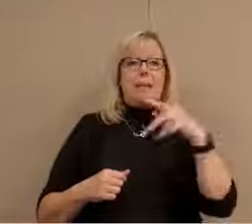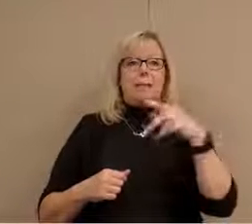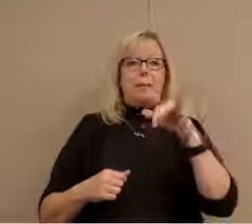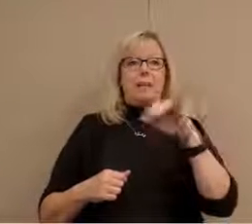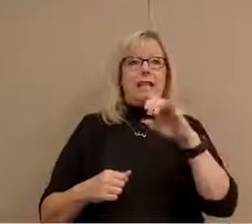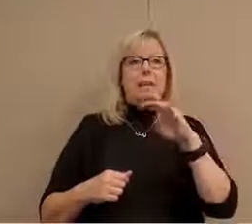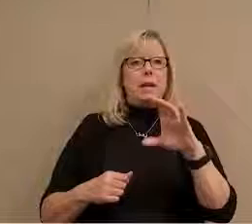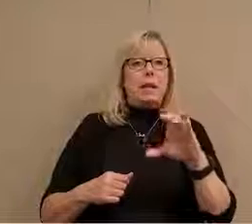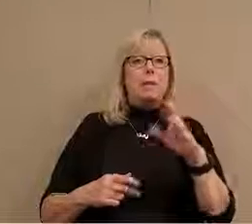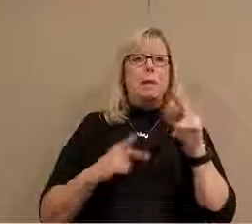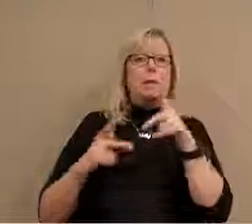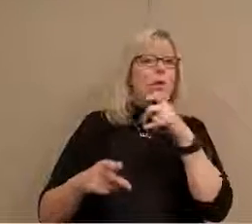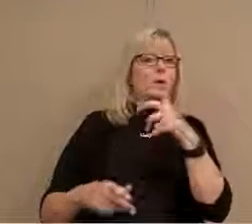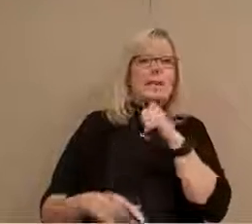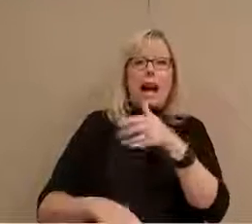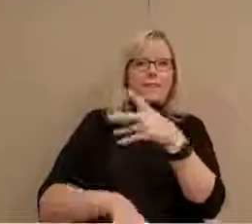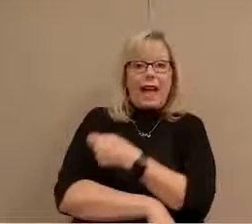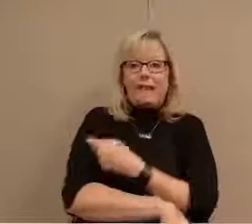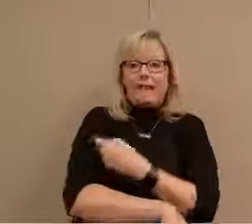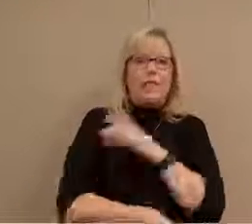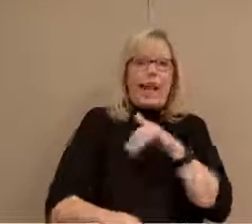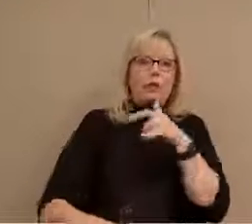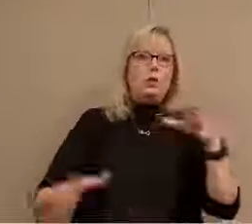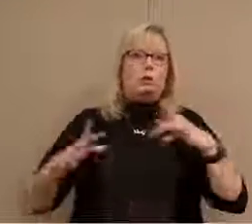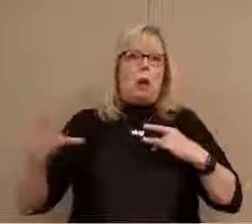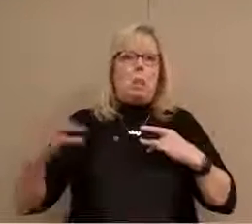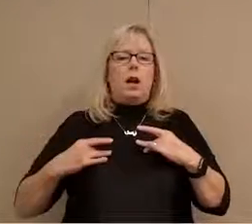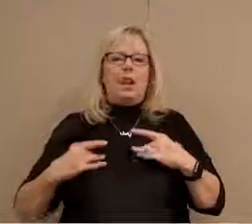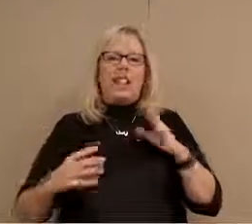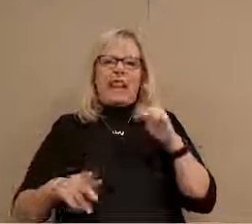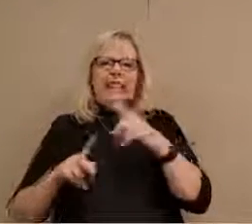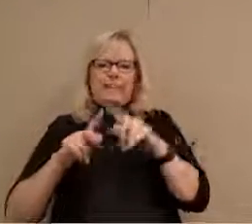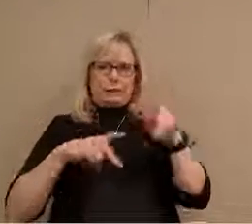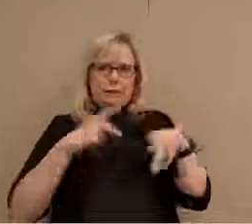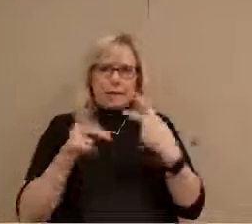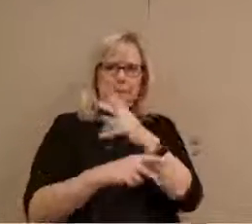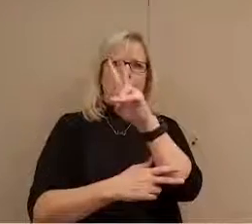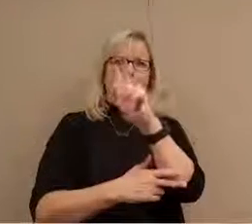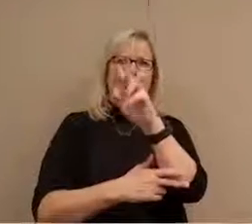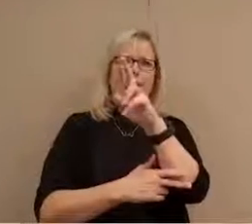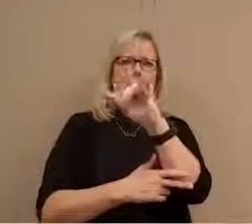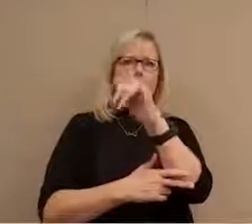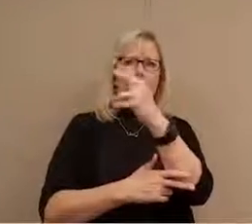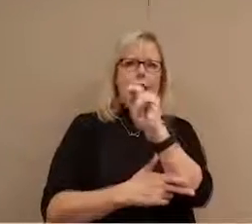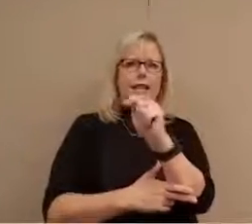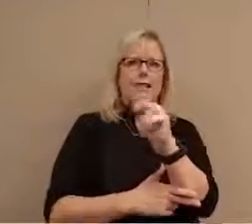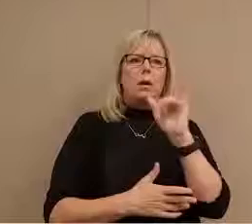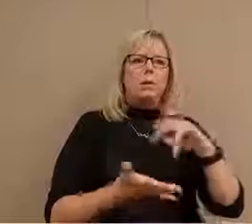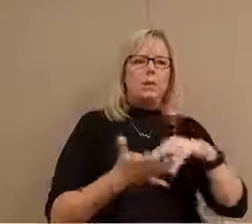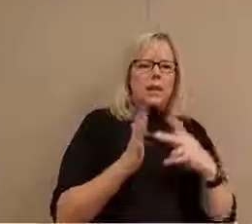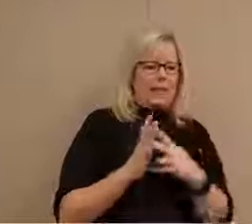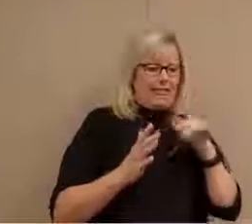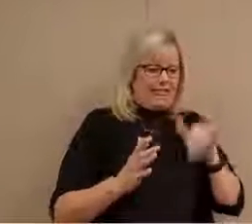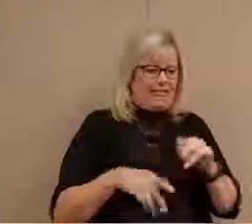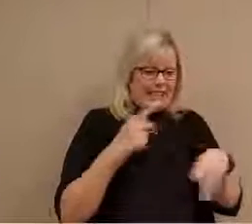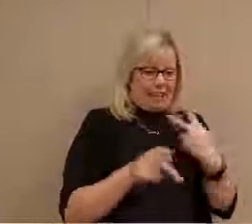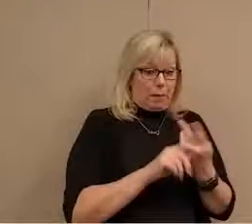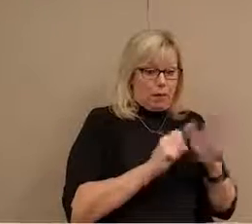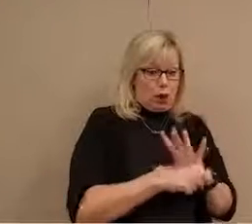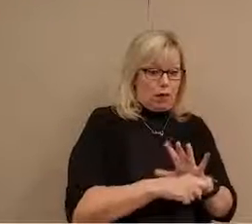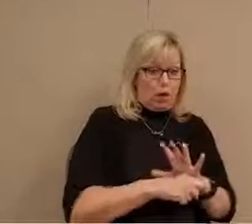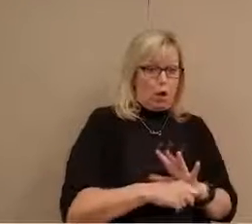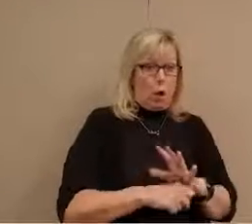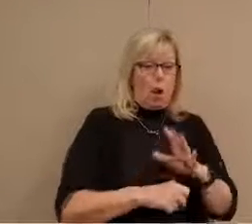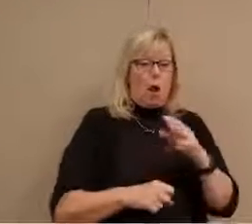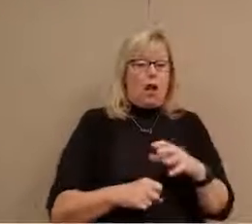not vaccinated. And a variant means that this virus is different than the virus we dealt with when we sat here